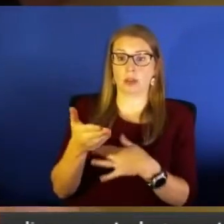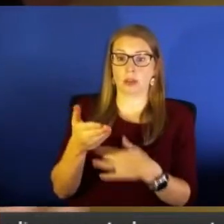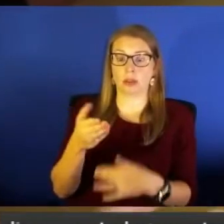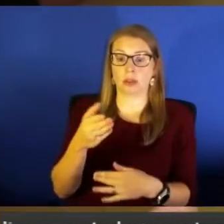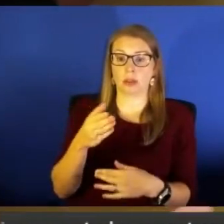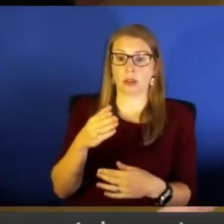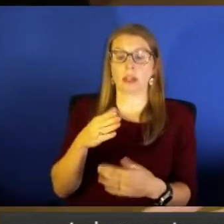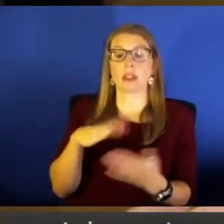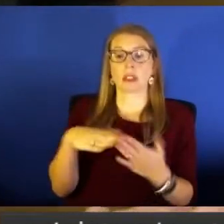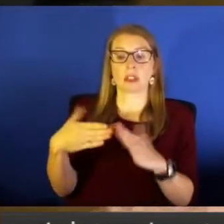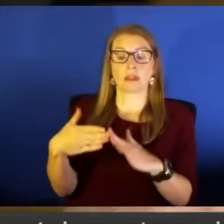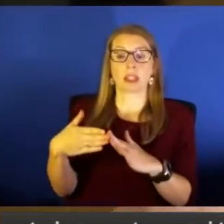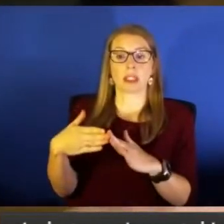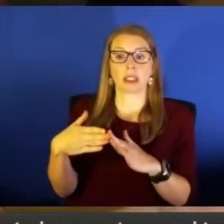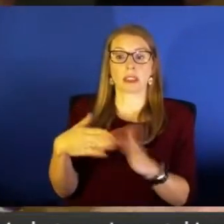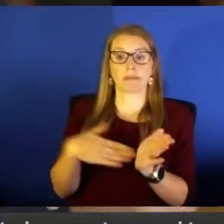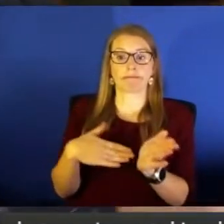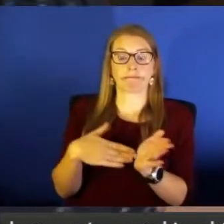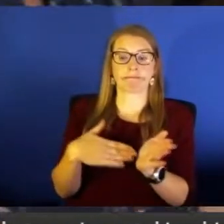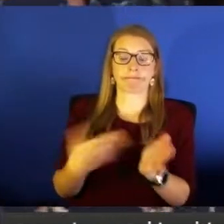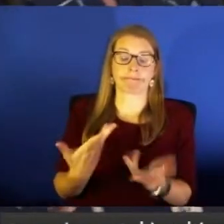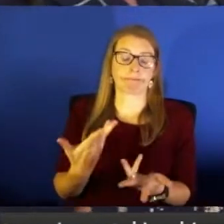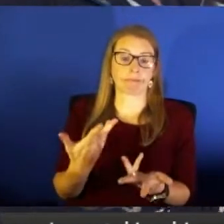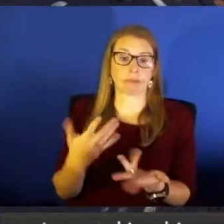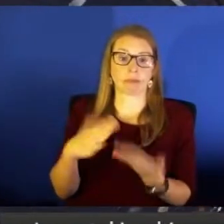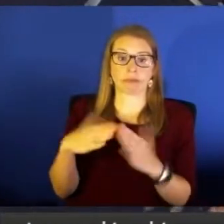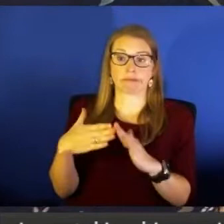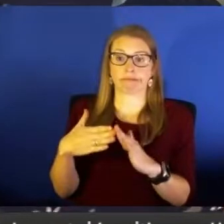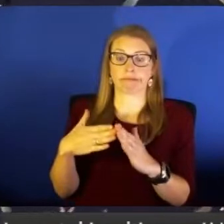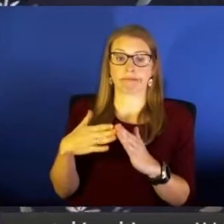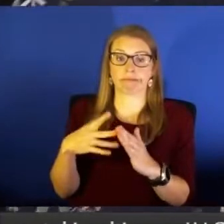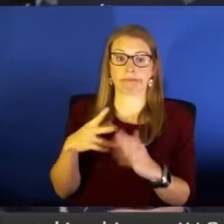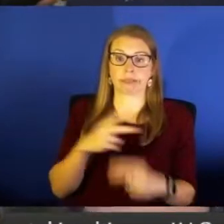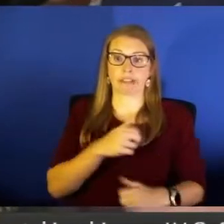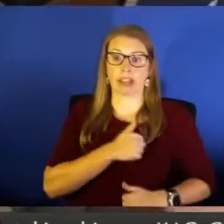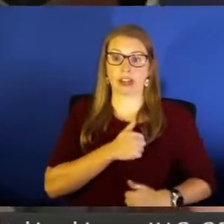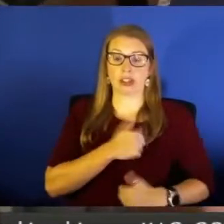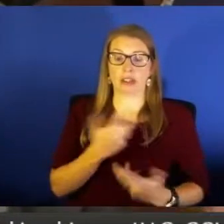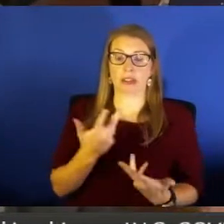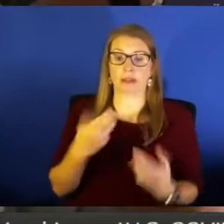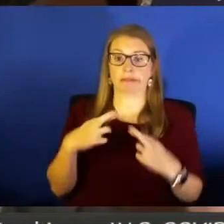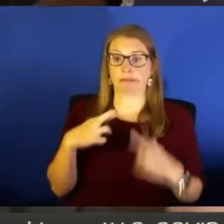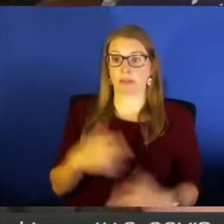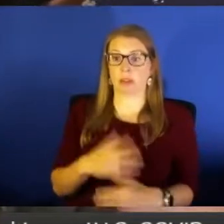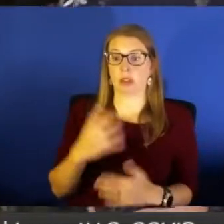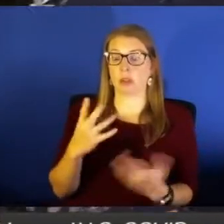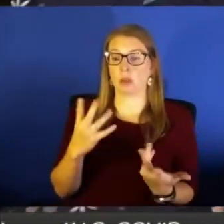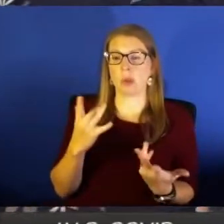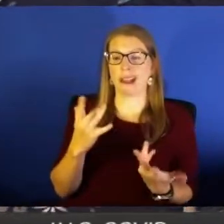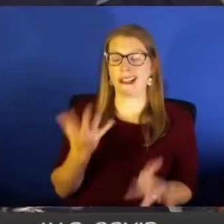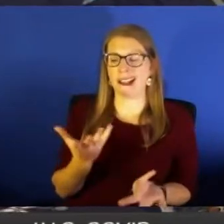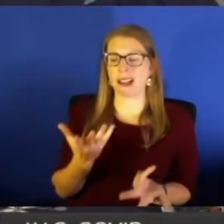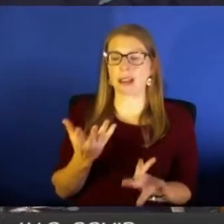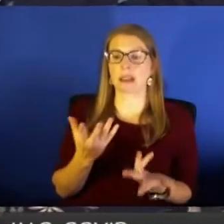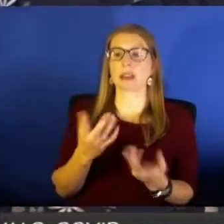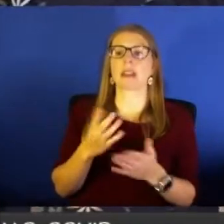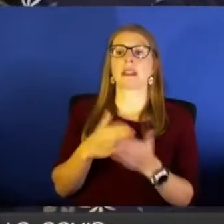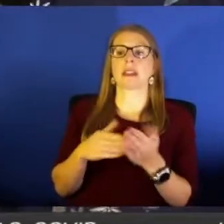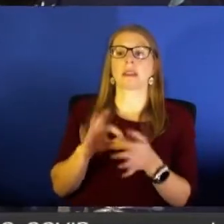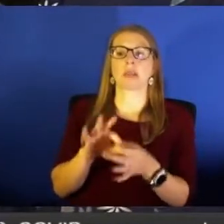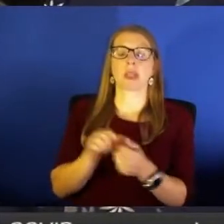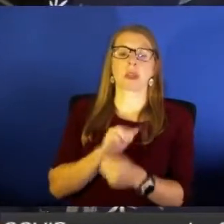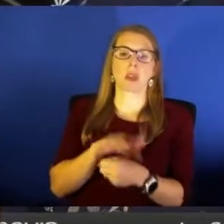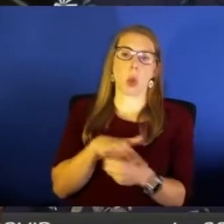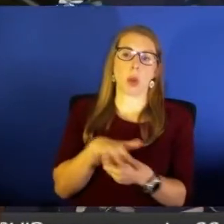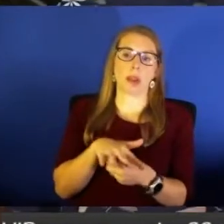So what are the barriers? Why can't we make sure that they get that? Is there anything I we think could be some doing of it, more of? Yeah, some of it has to do with location, and then some of it just has